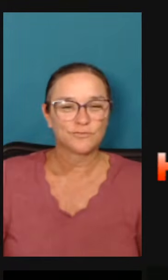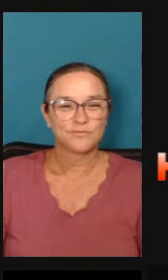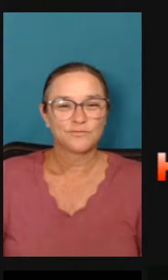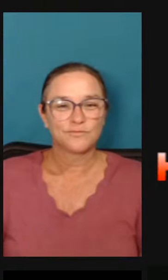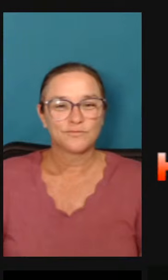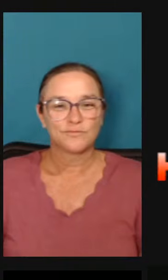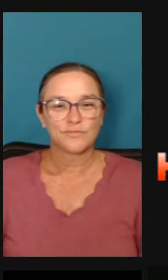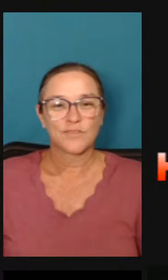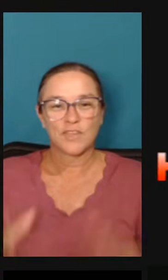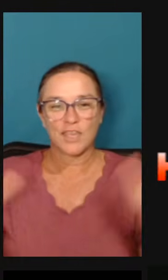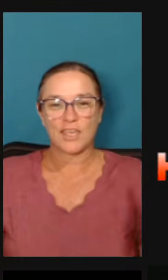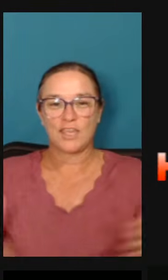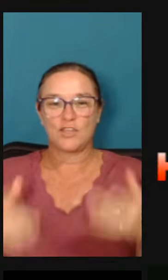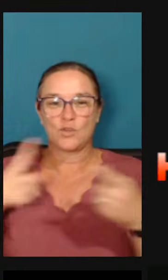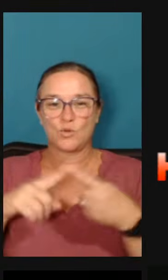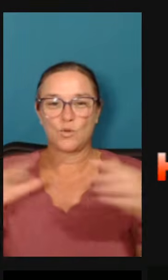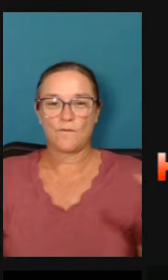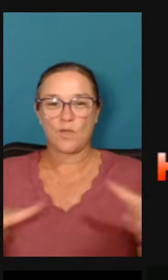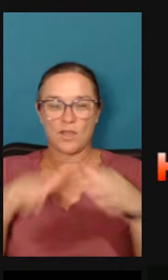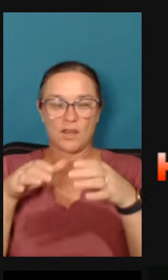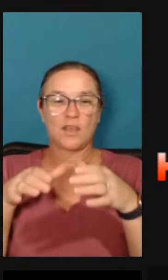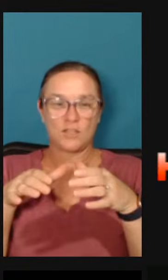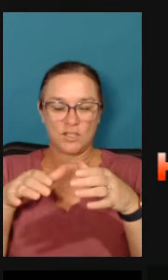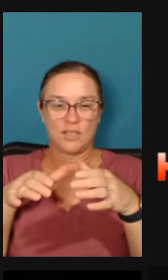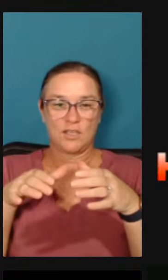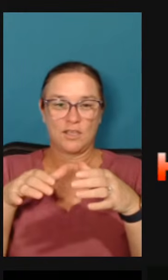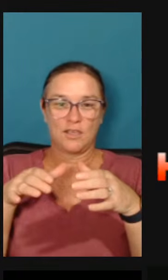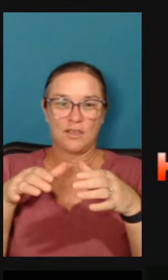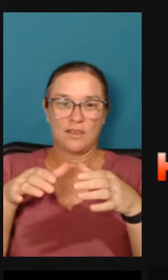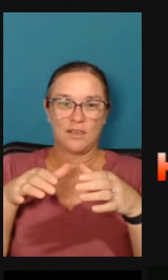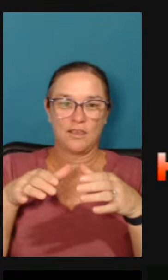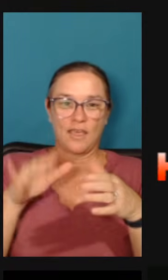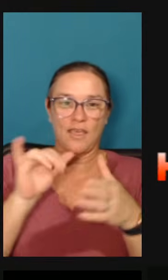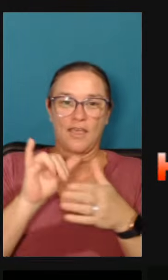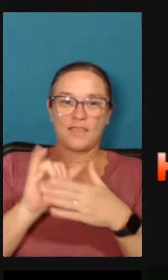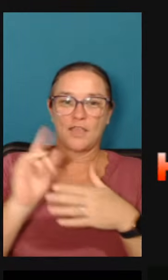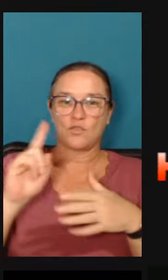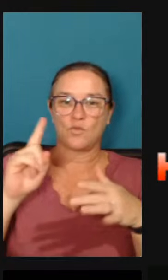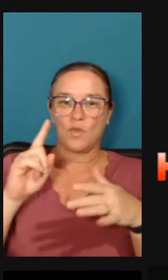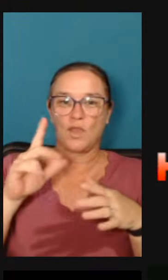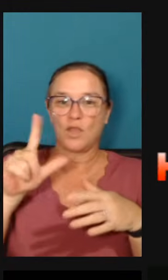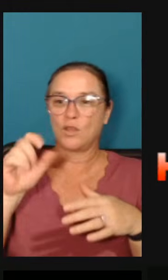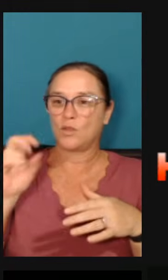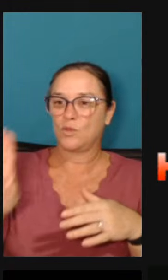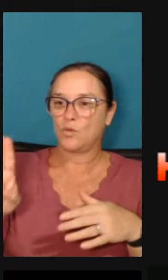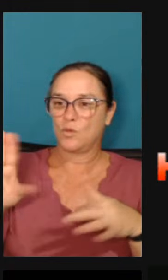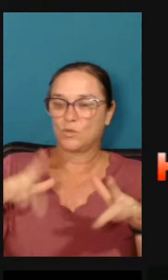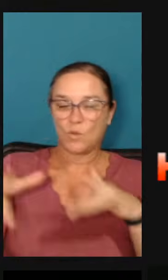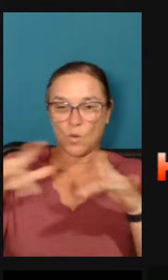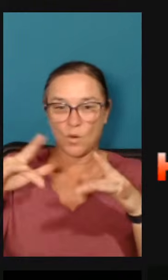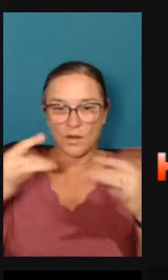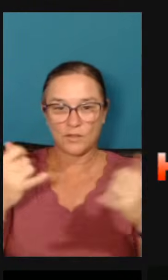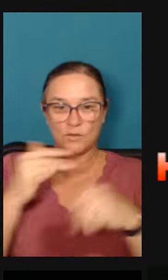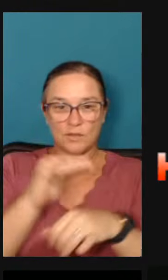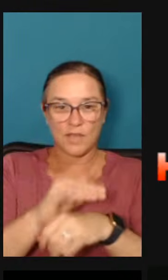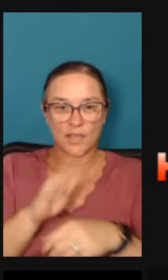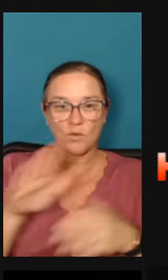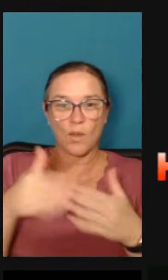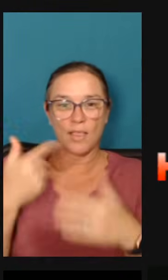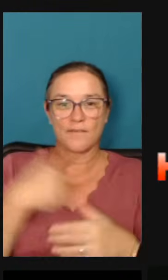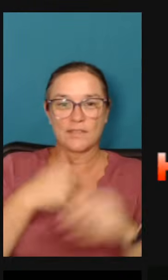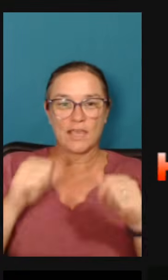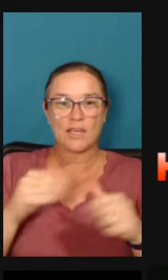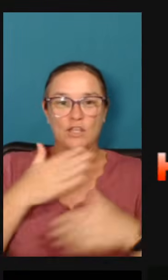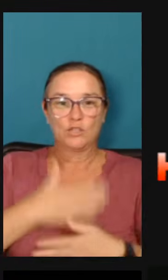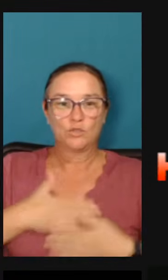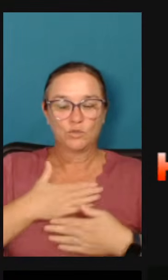Intro to Volcanology is where Lou is recording tonight, so that we could all enjoy that next week. and still have a chance to talk about